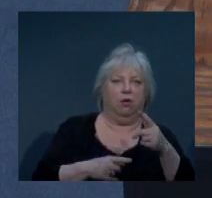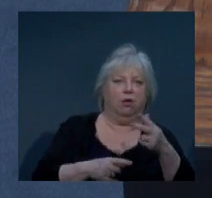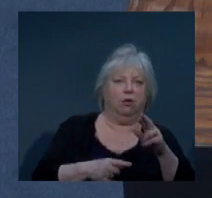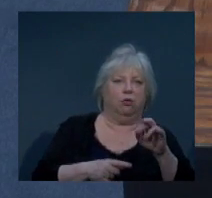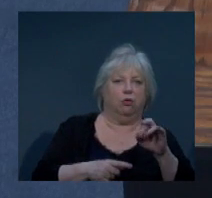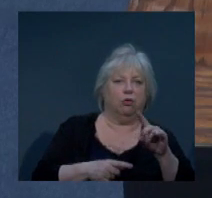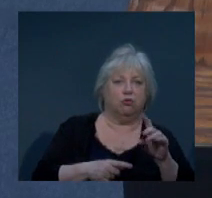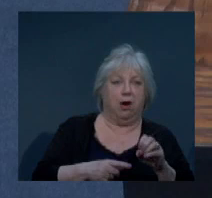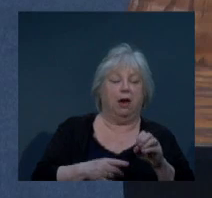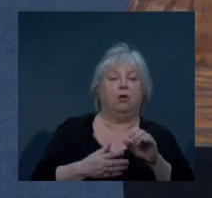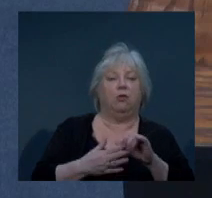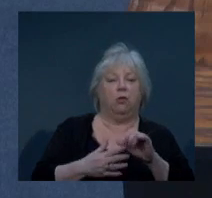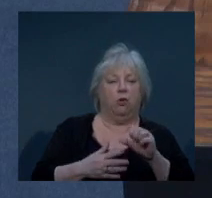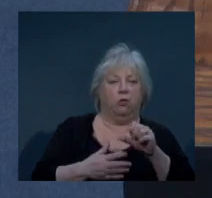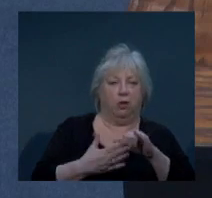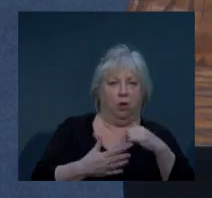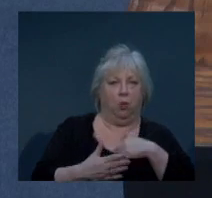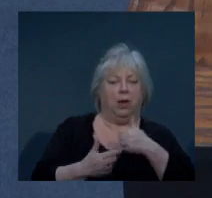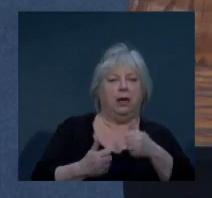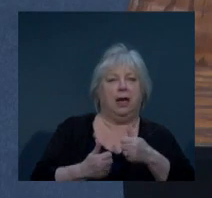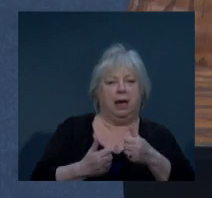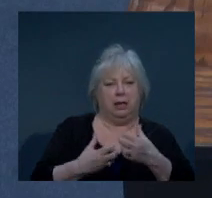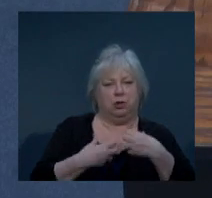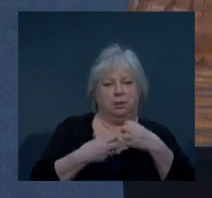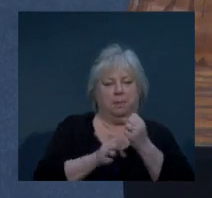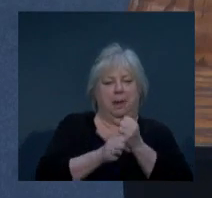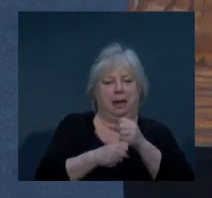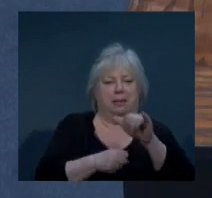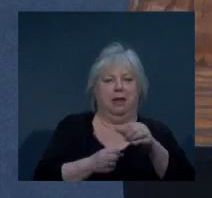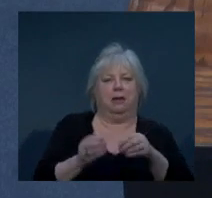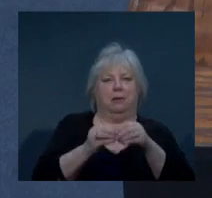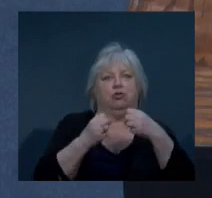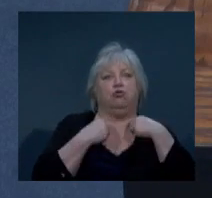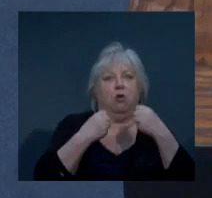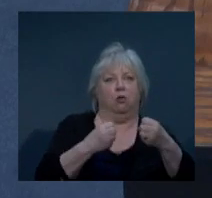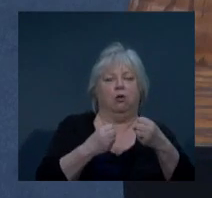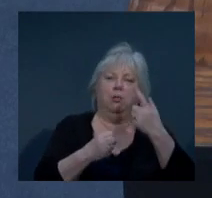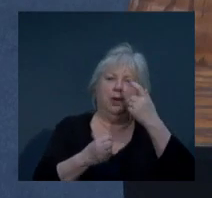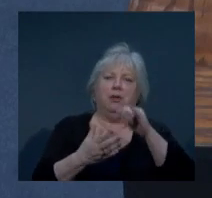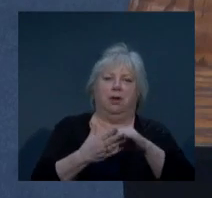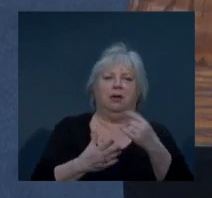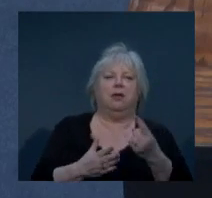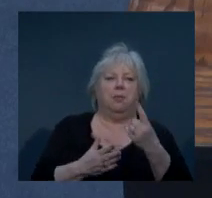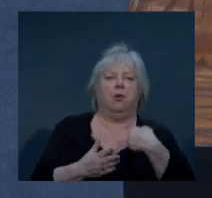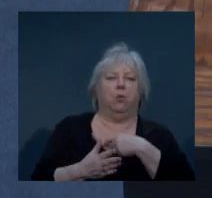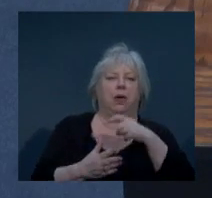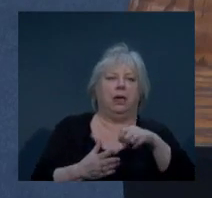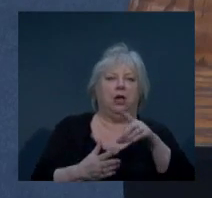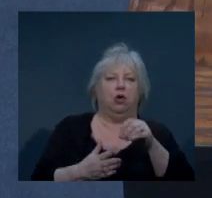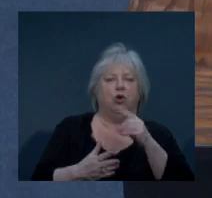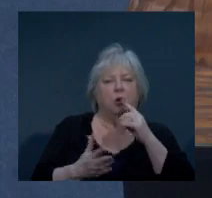to where we're able to strengthen that, because that is something that we need to do, is get that literacy level